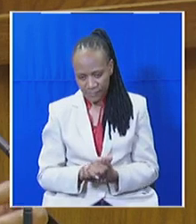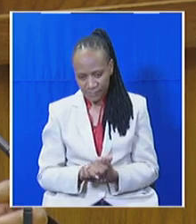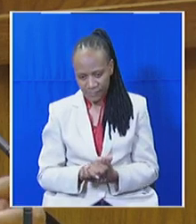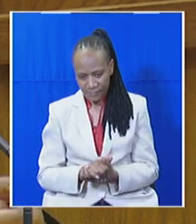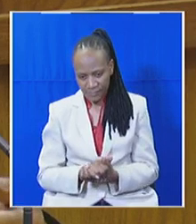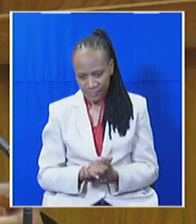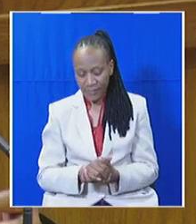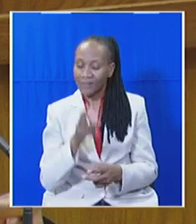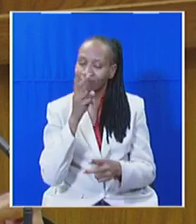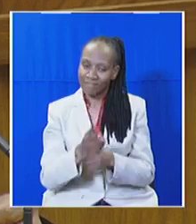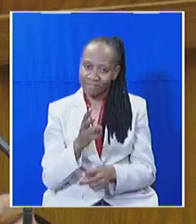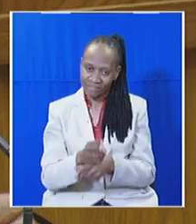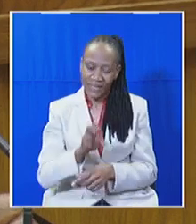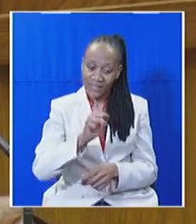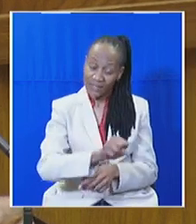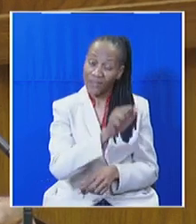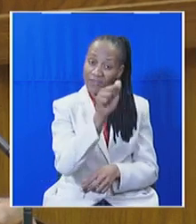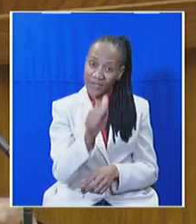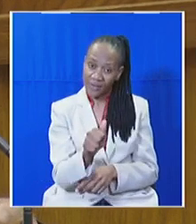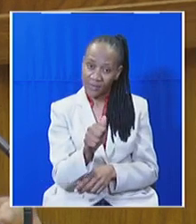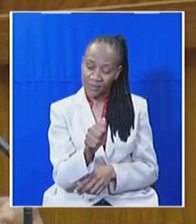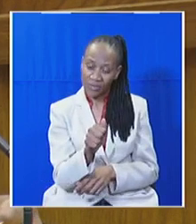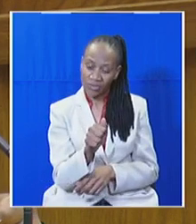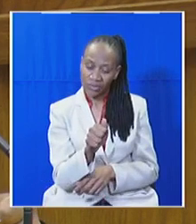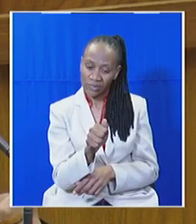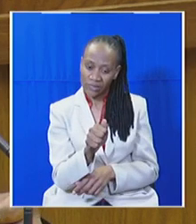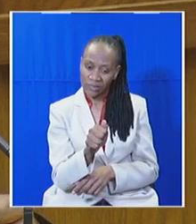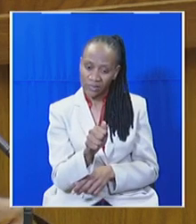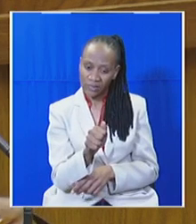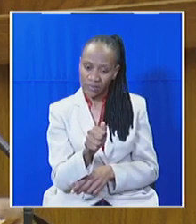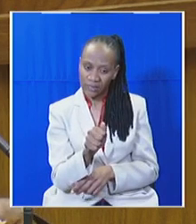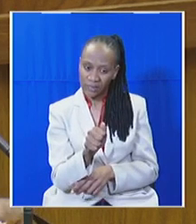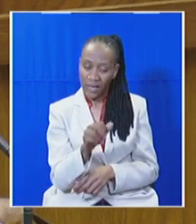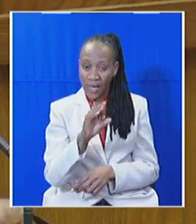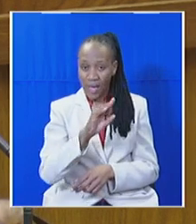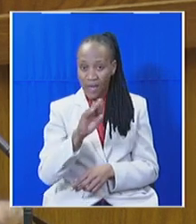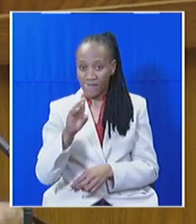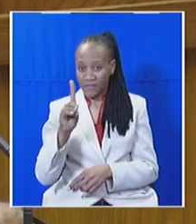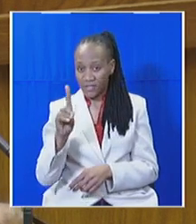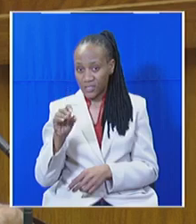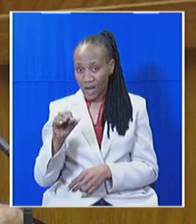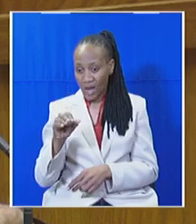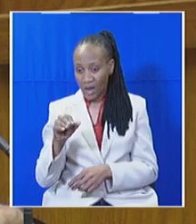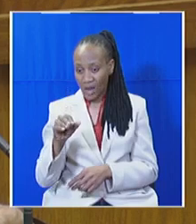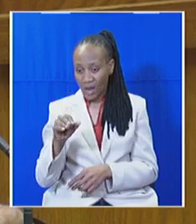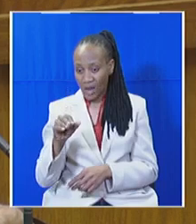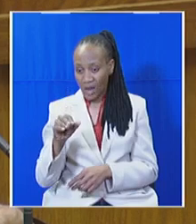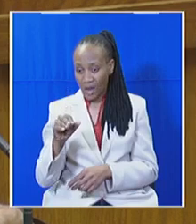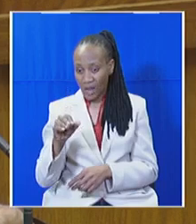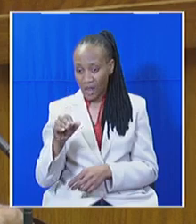was again the largest recipient of FDI on the African